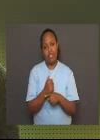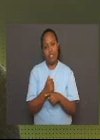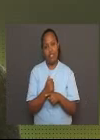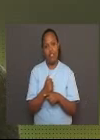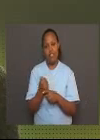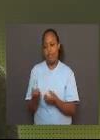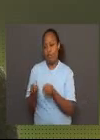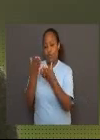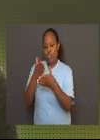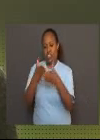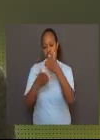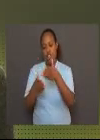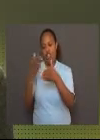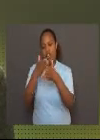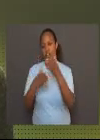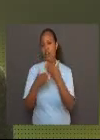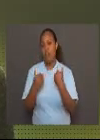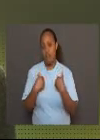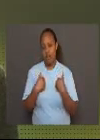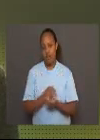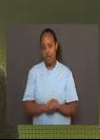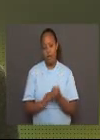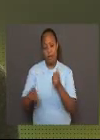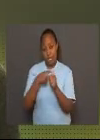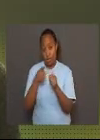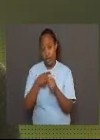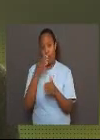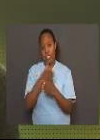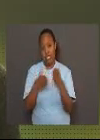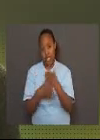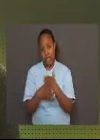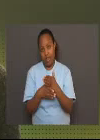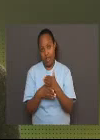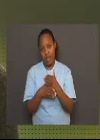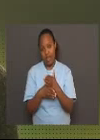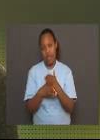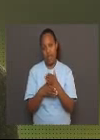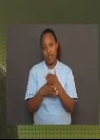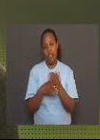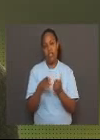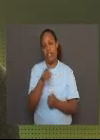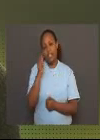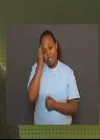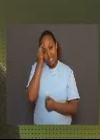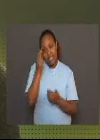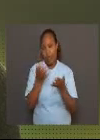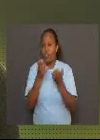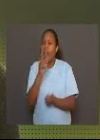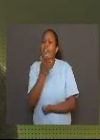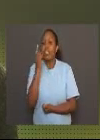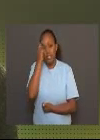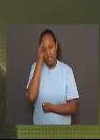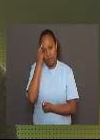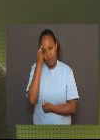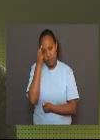several stages. In the first stage, I would like you to think of something